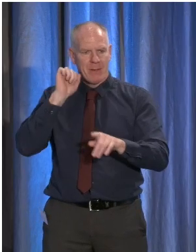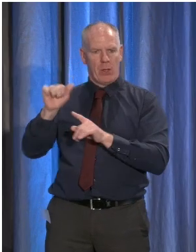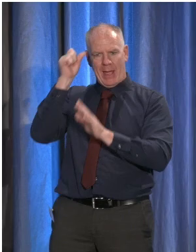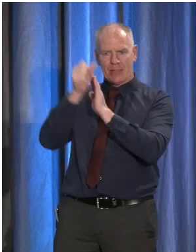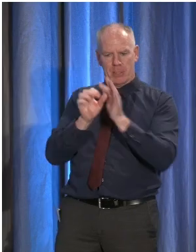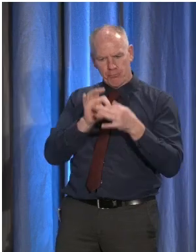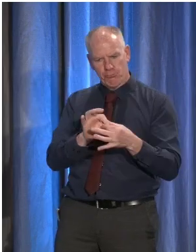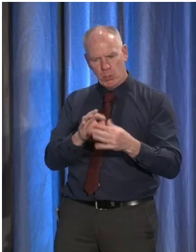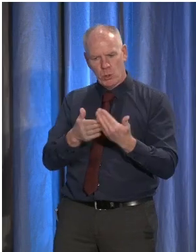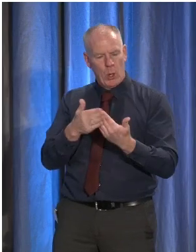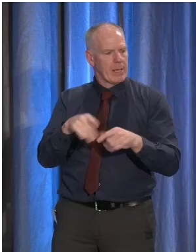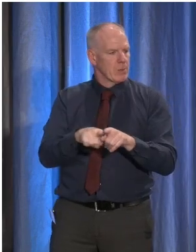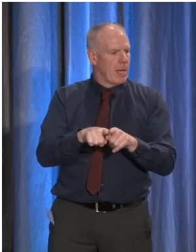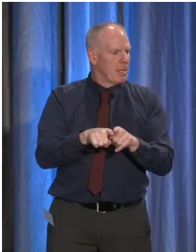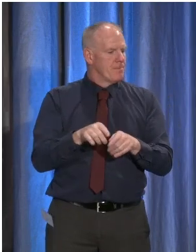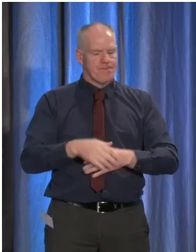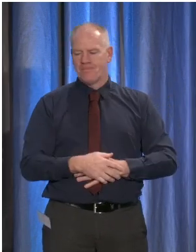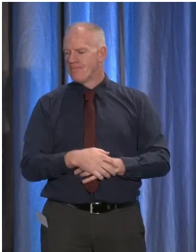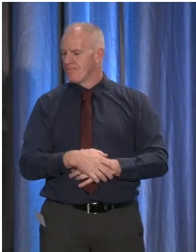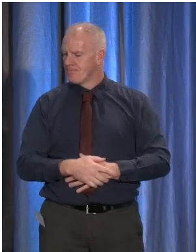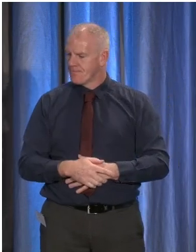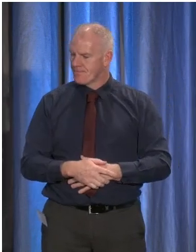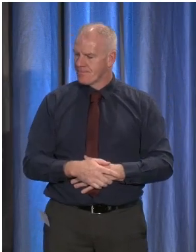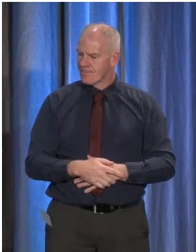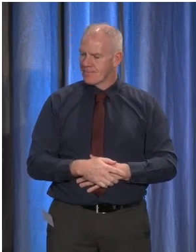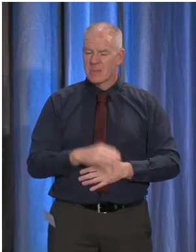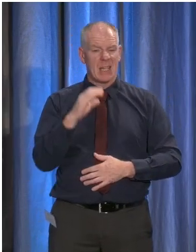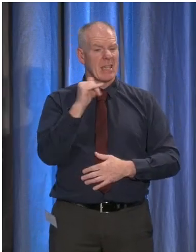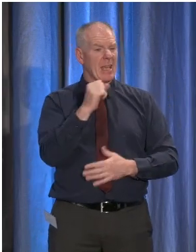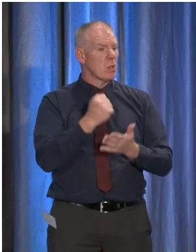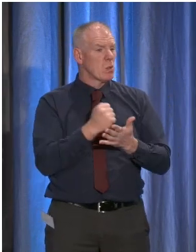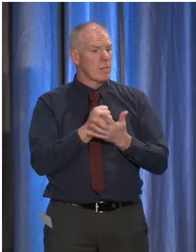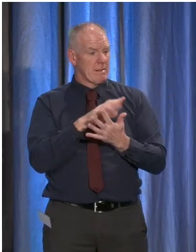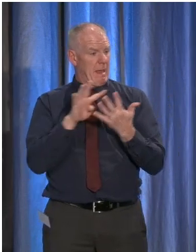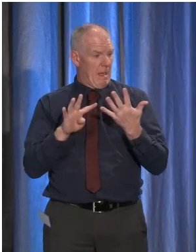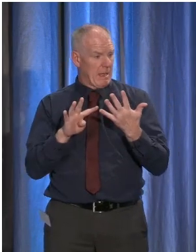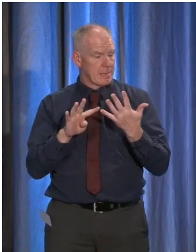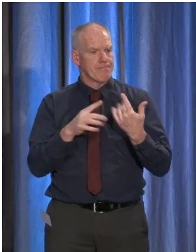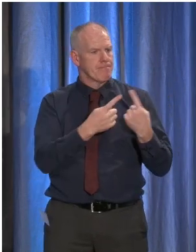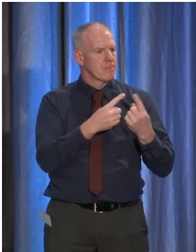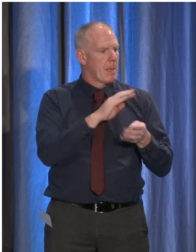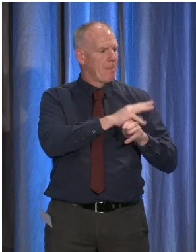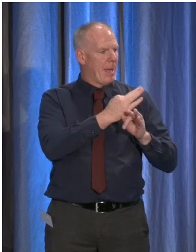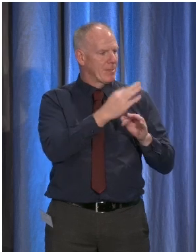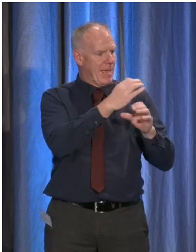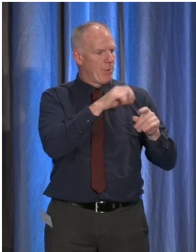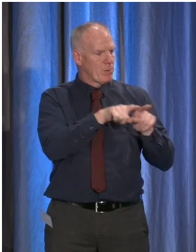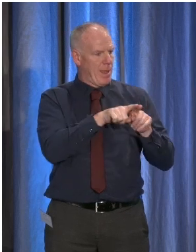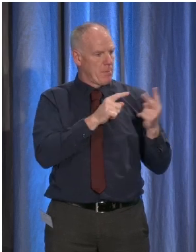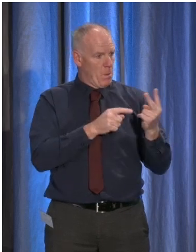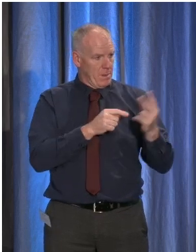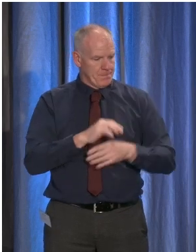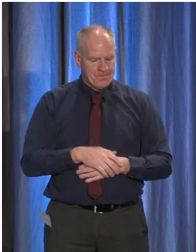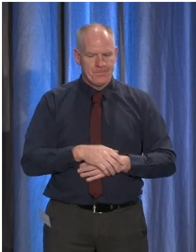whom they were engaging in field work. The case studies also engaged parents and carers.